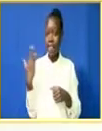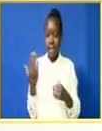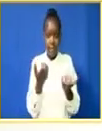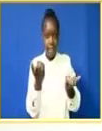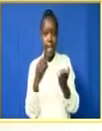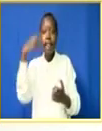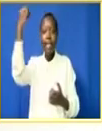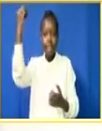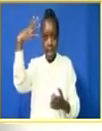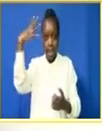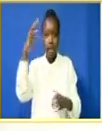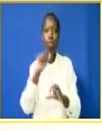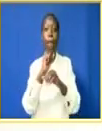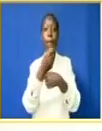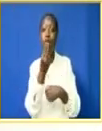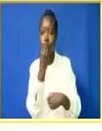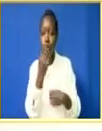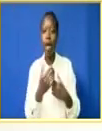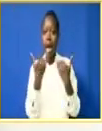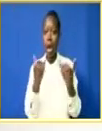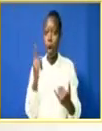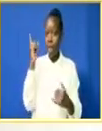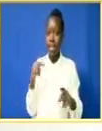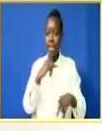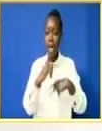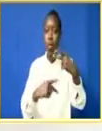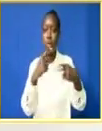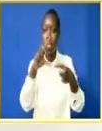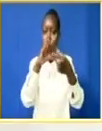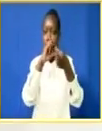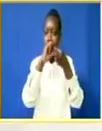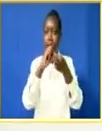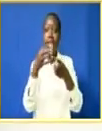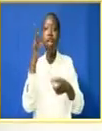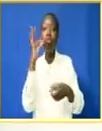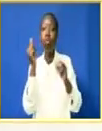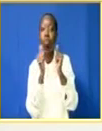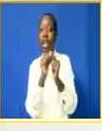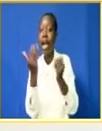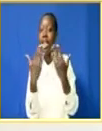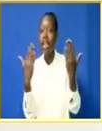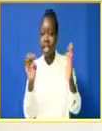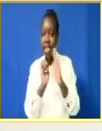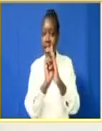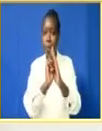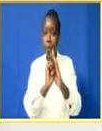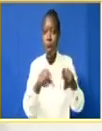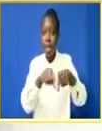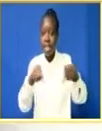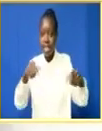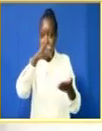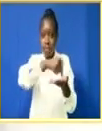food. Yes. So that process of hanging that fruit, we call it training. Okay. That happens